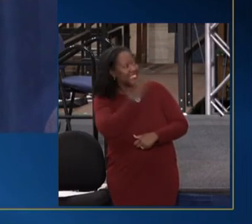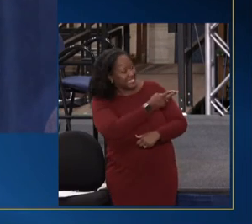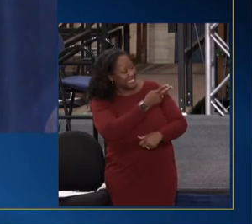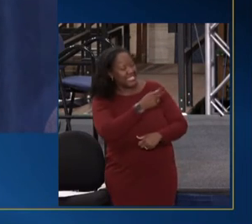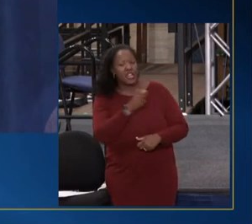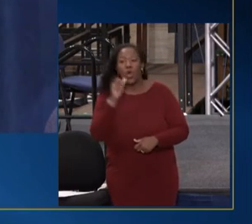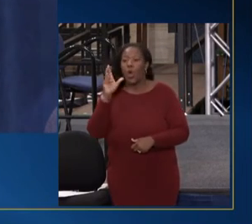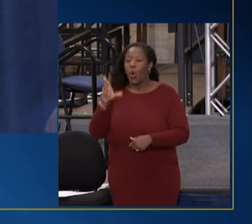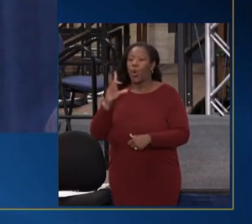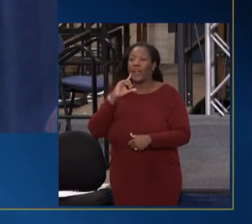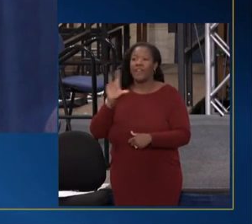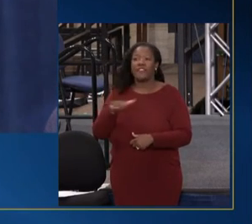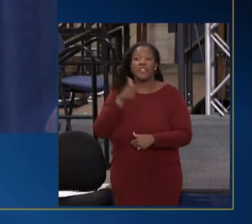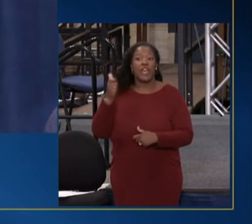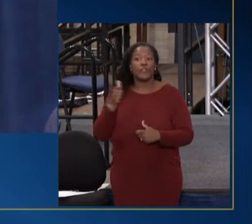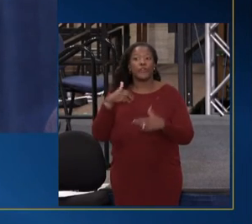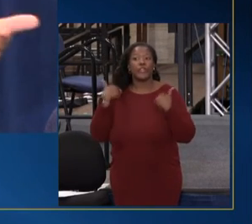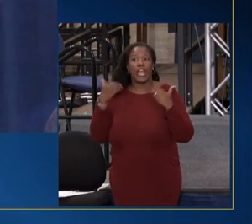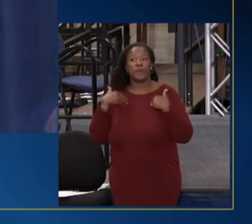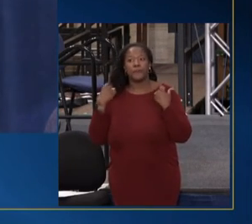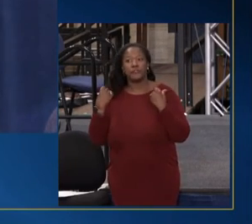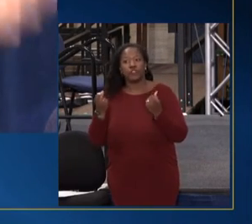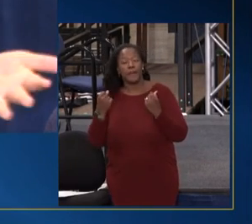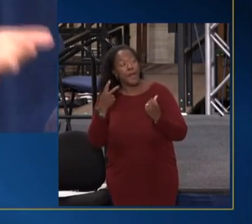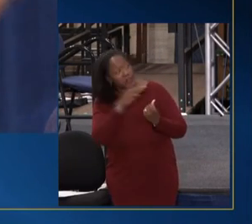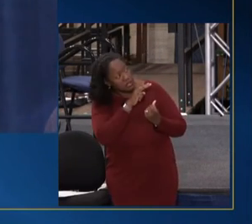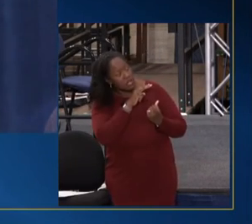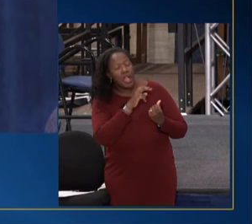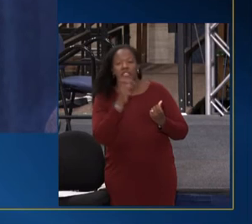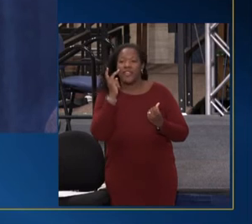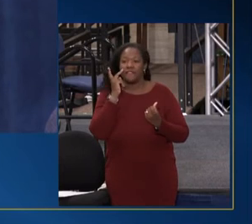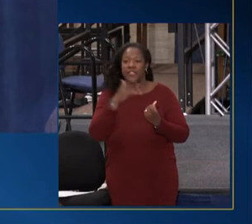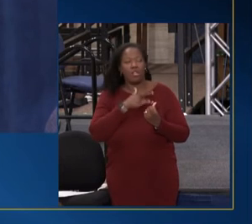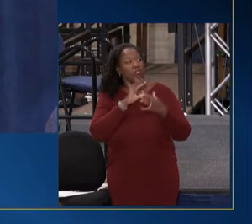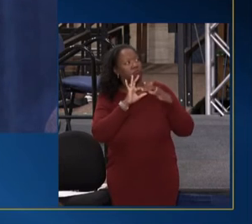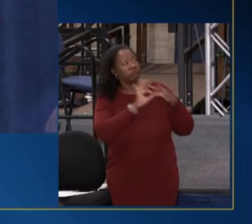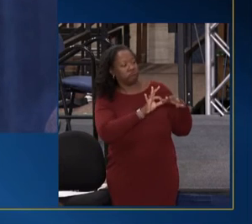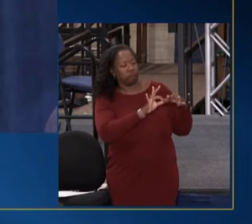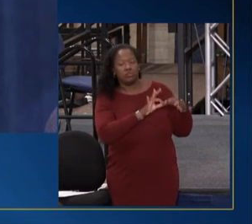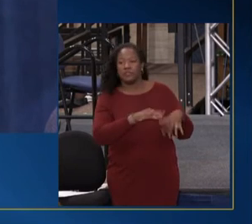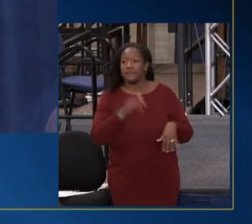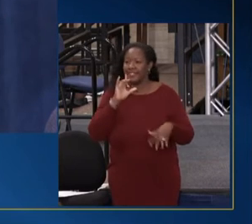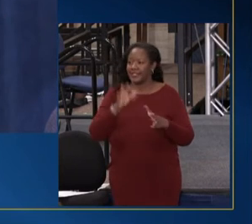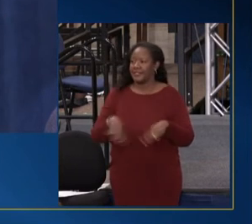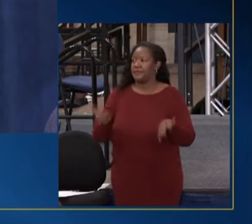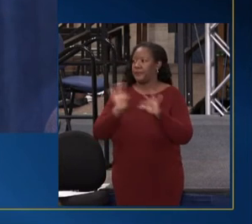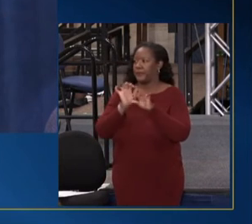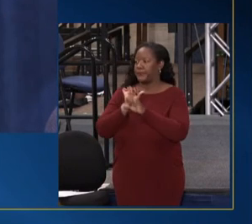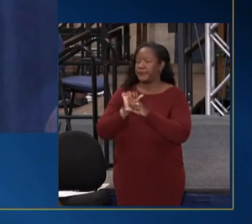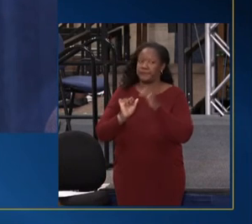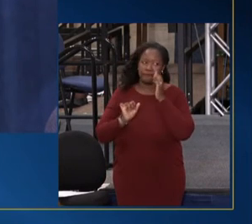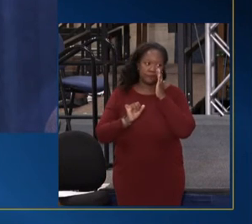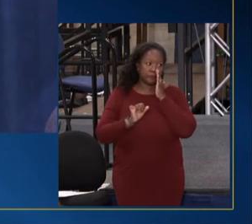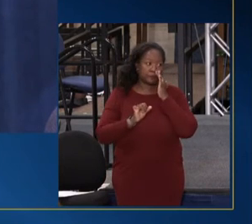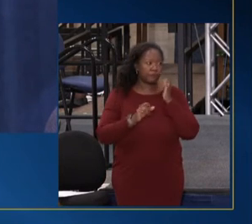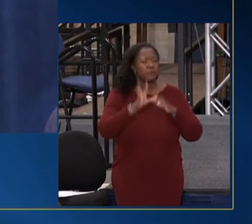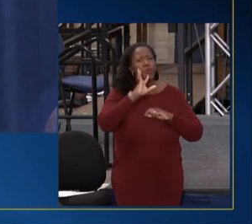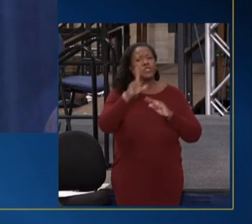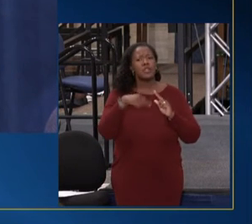seen. And that's the importance of what we're doing here today, and that's the importance of the work. But we talk a little bit about health information